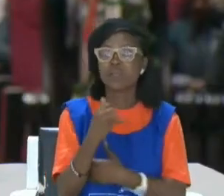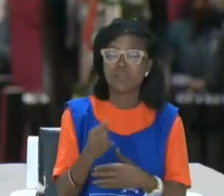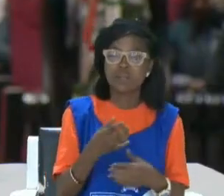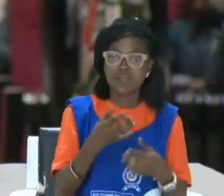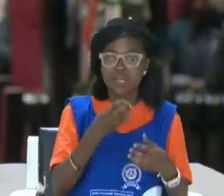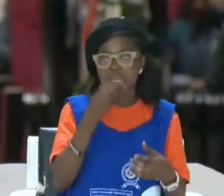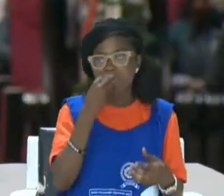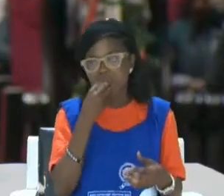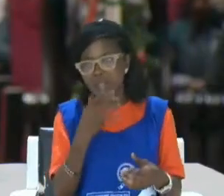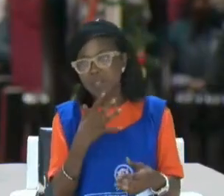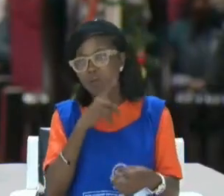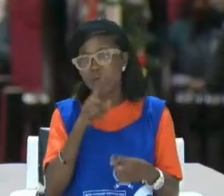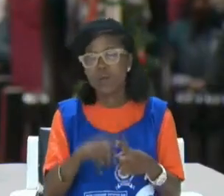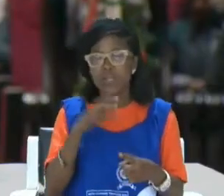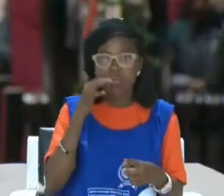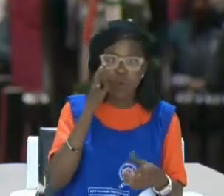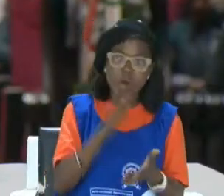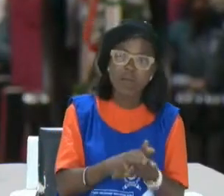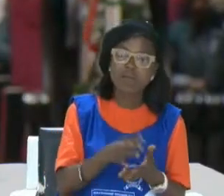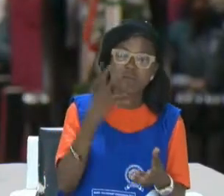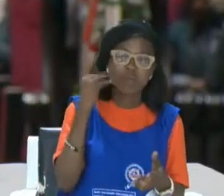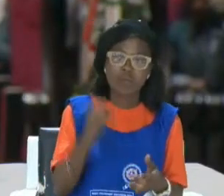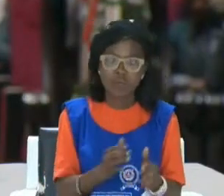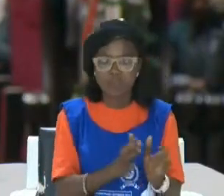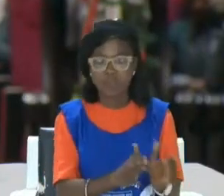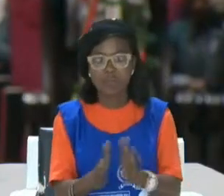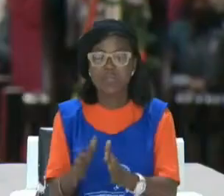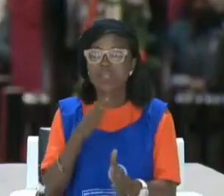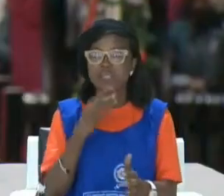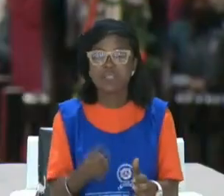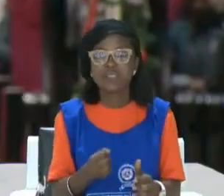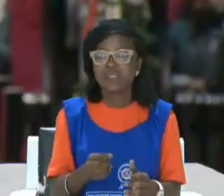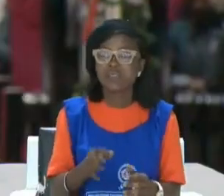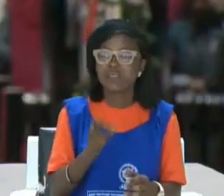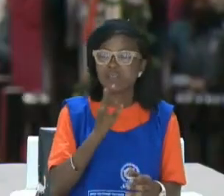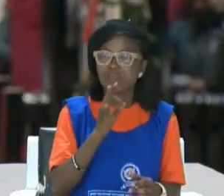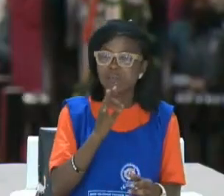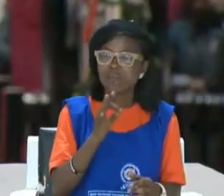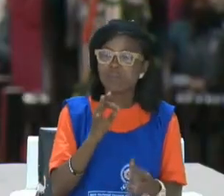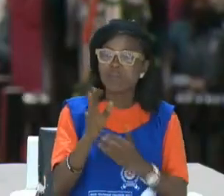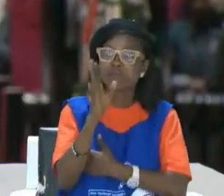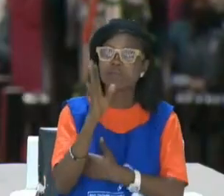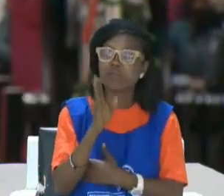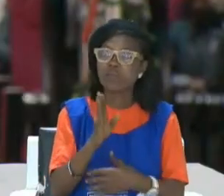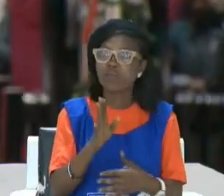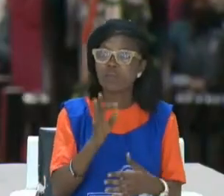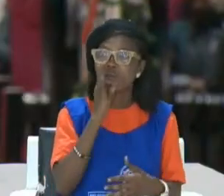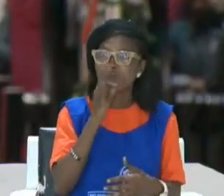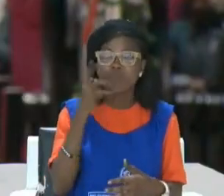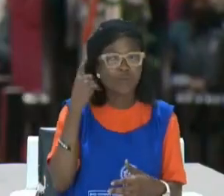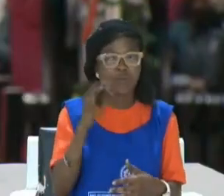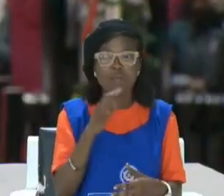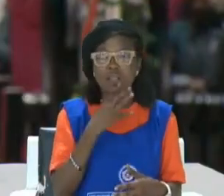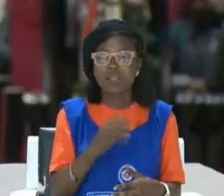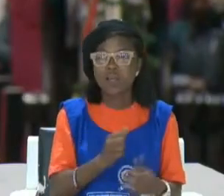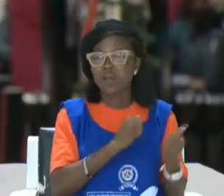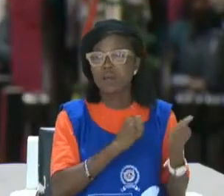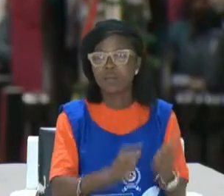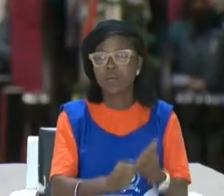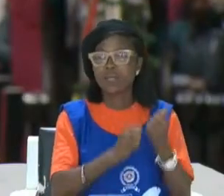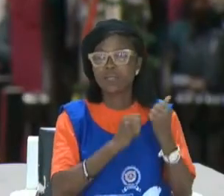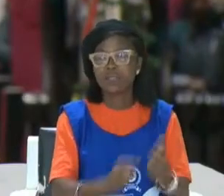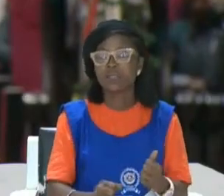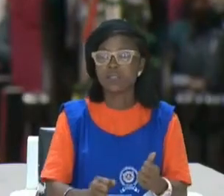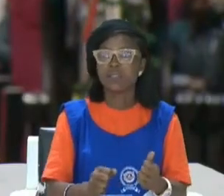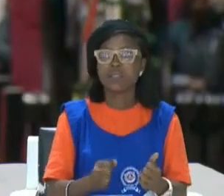the wife was preparing for lunch. And then while they were preparing the pounded yam, he went into